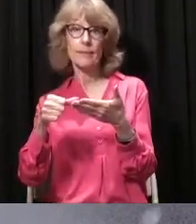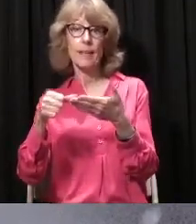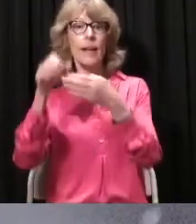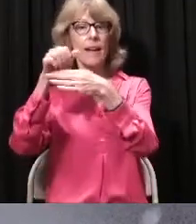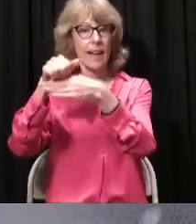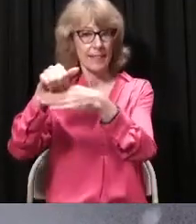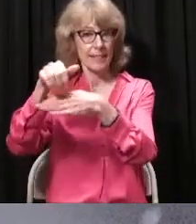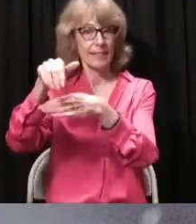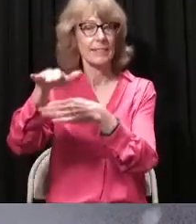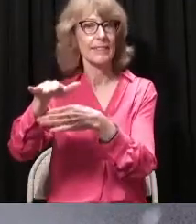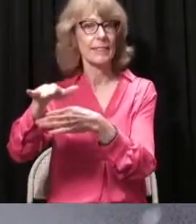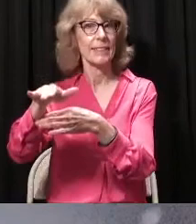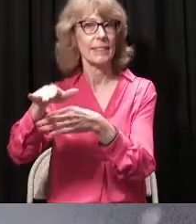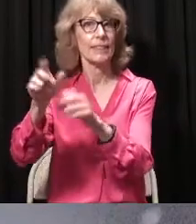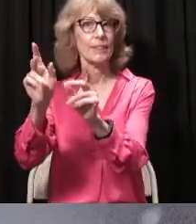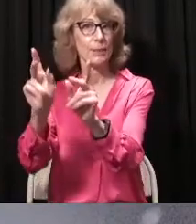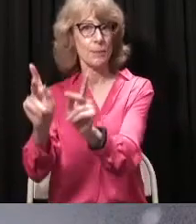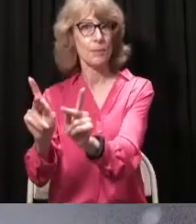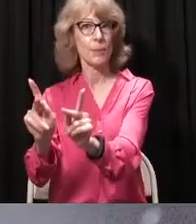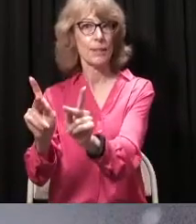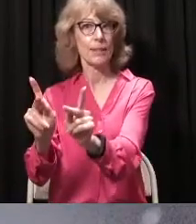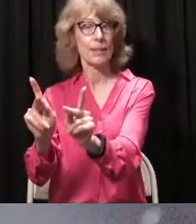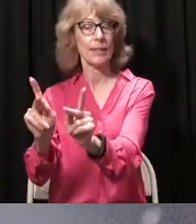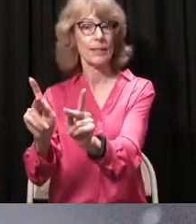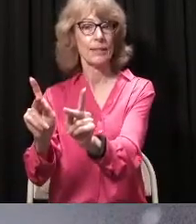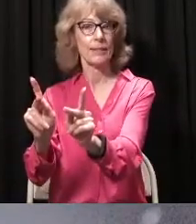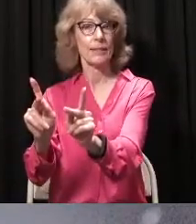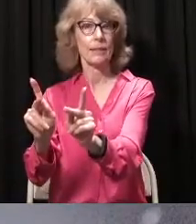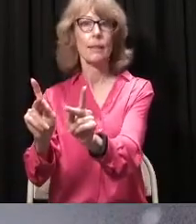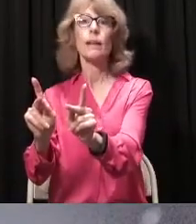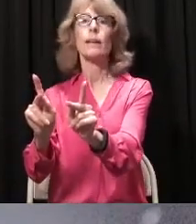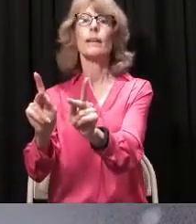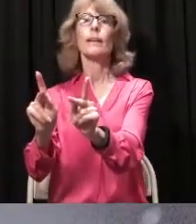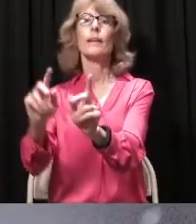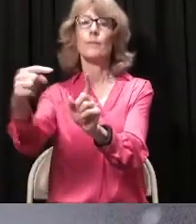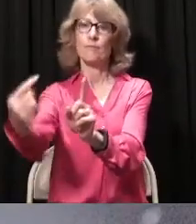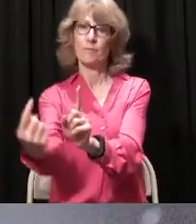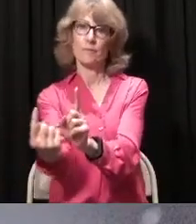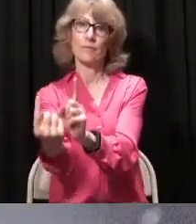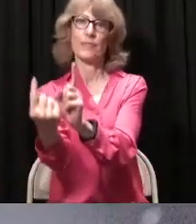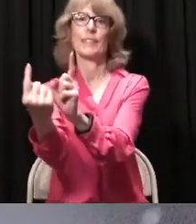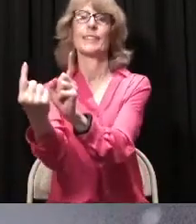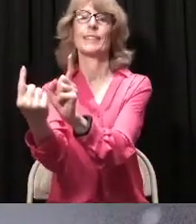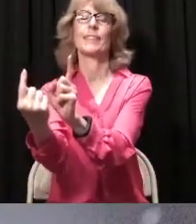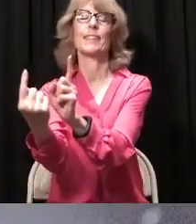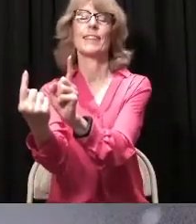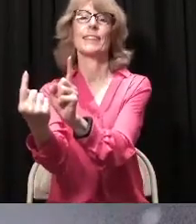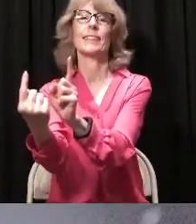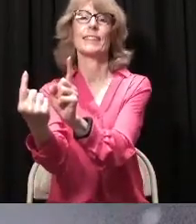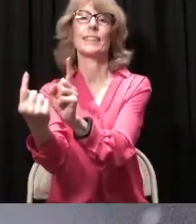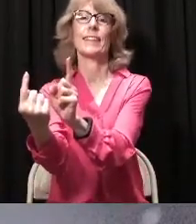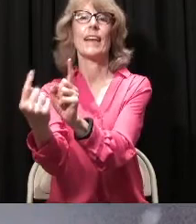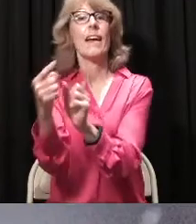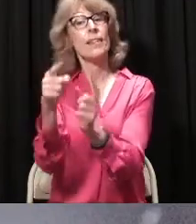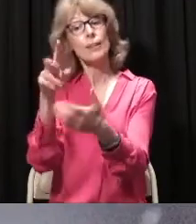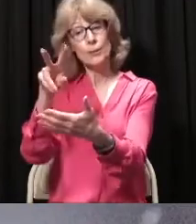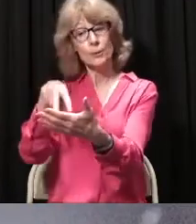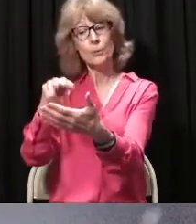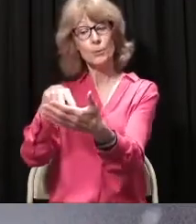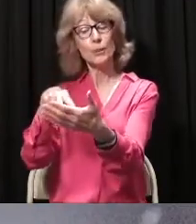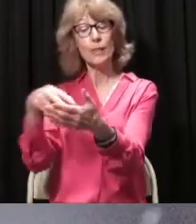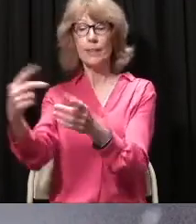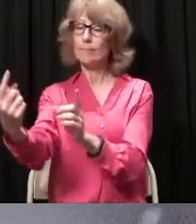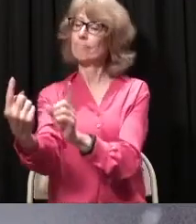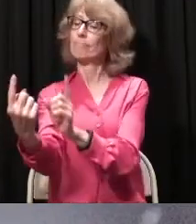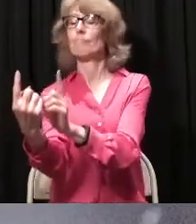the letter to that person and read it to them in person. And so Seligman used to